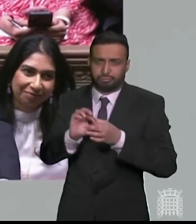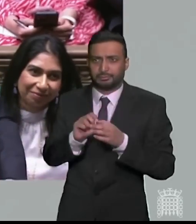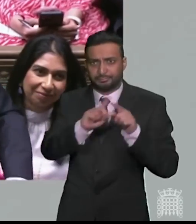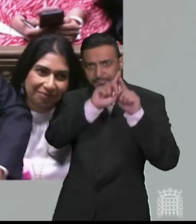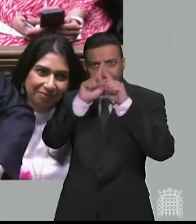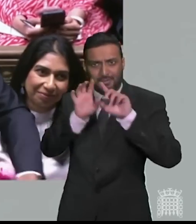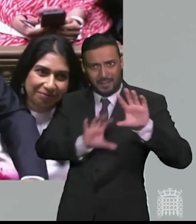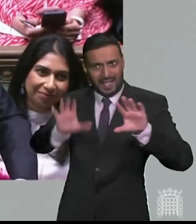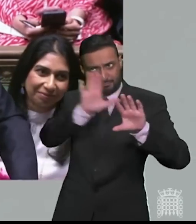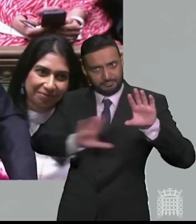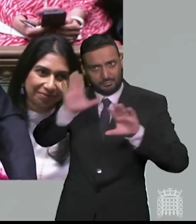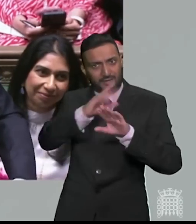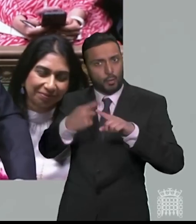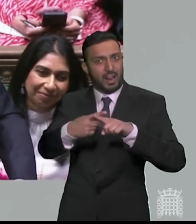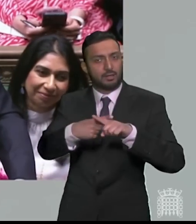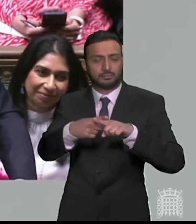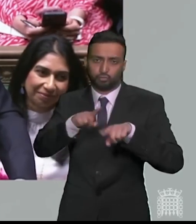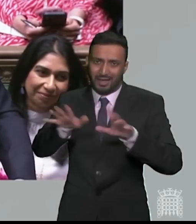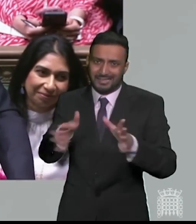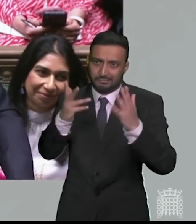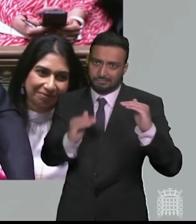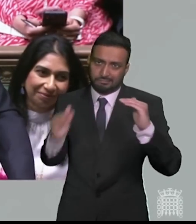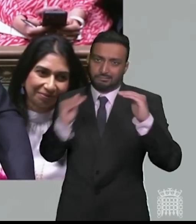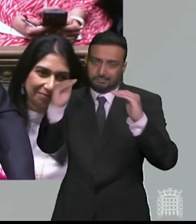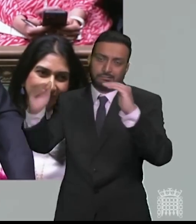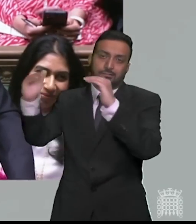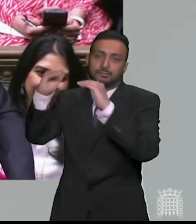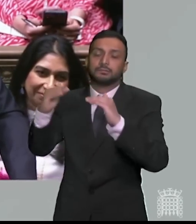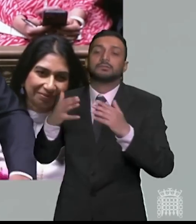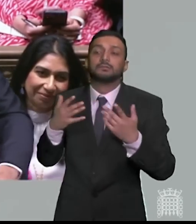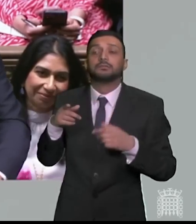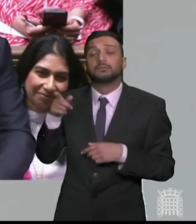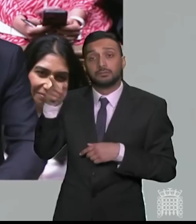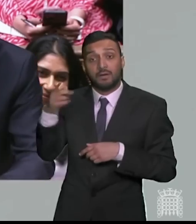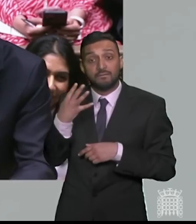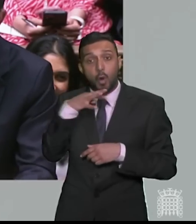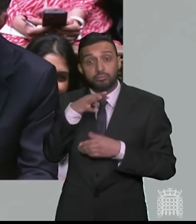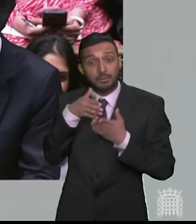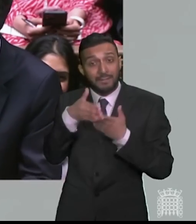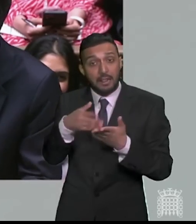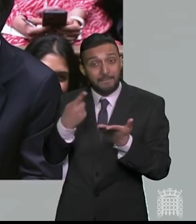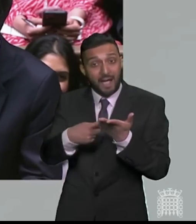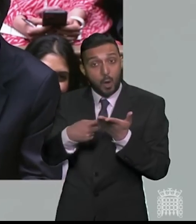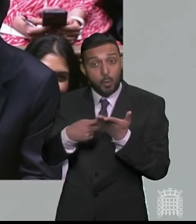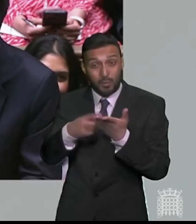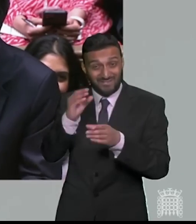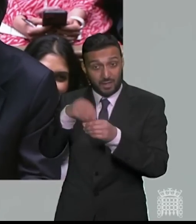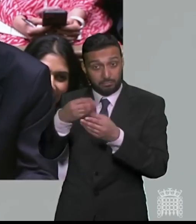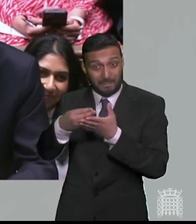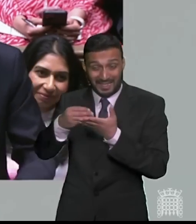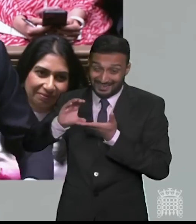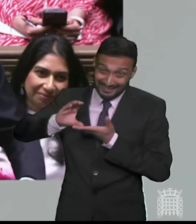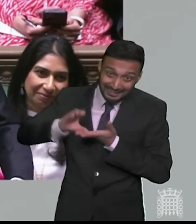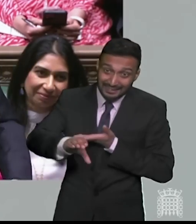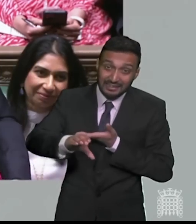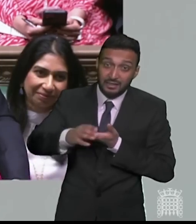to make sure that they can realise their potential and ambitions. As he says, they're backed by £400 million of investment. We'll make sure that they